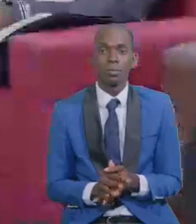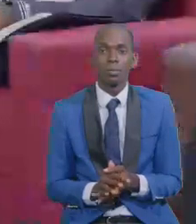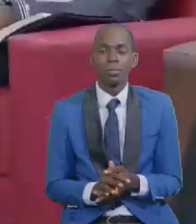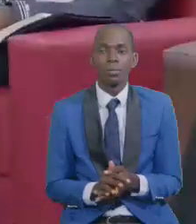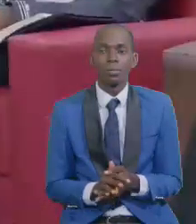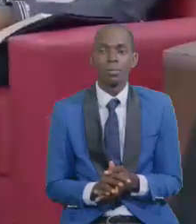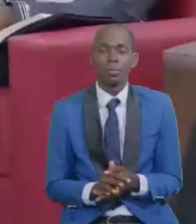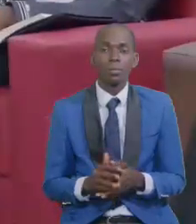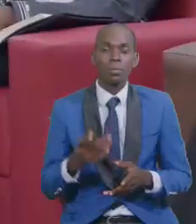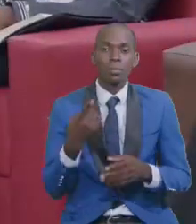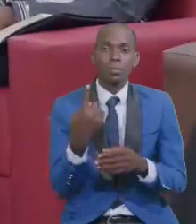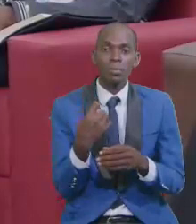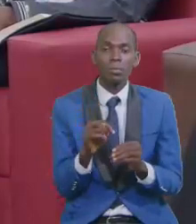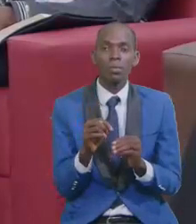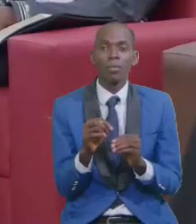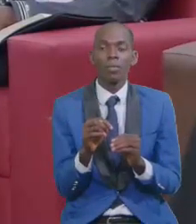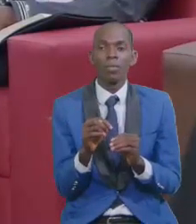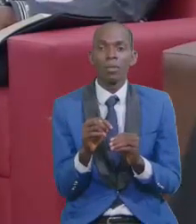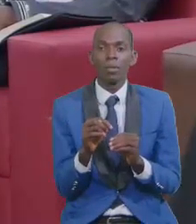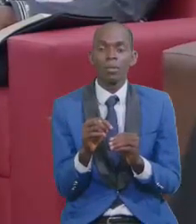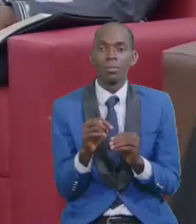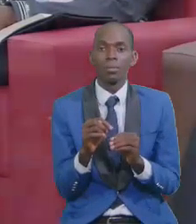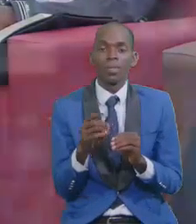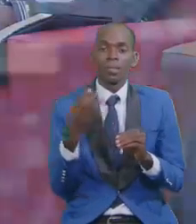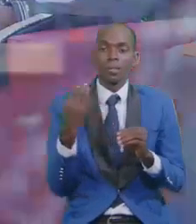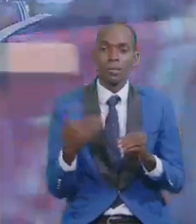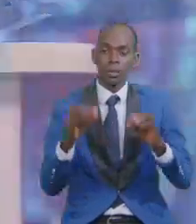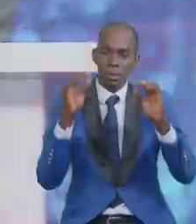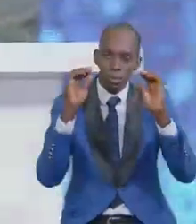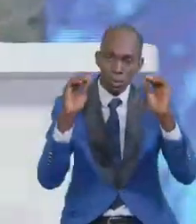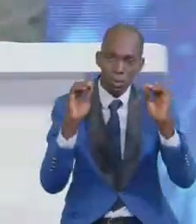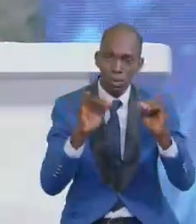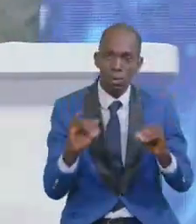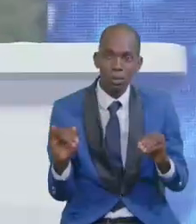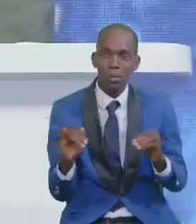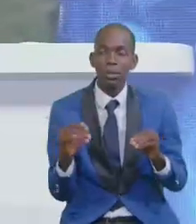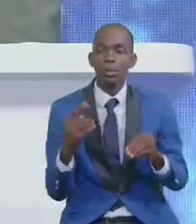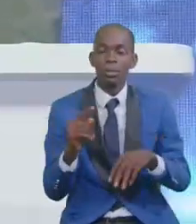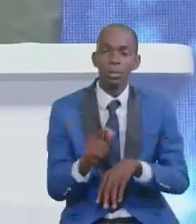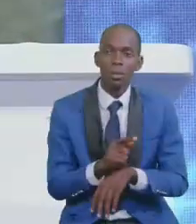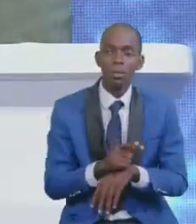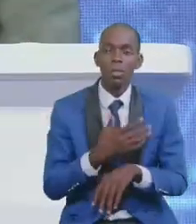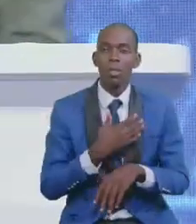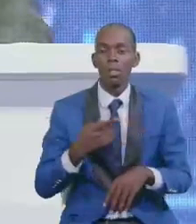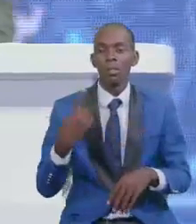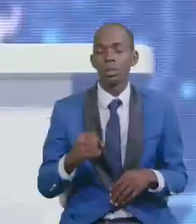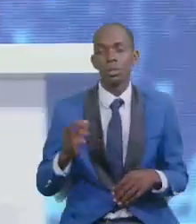We're teaching, we're instructing on the benefits of the second coming